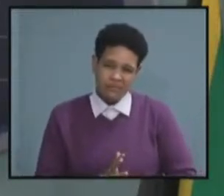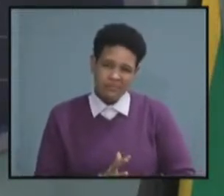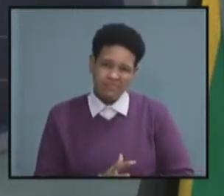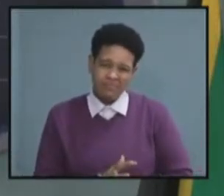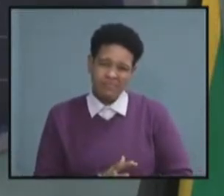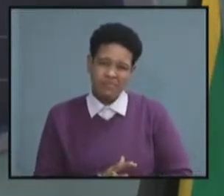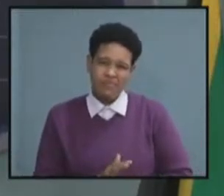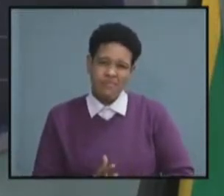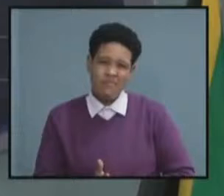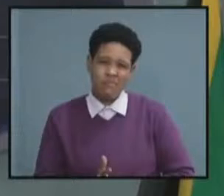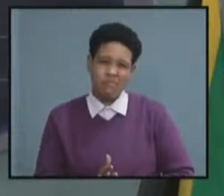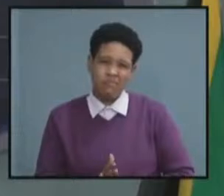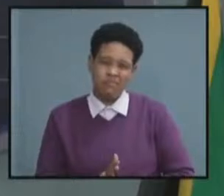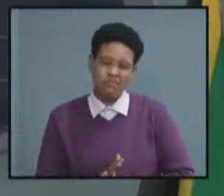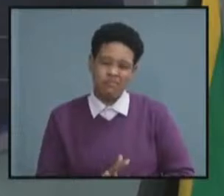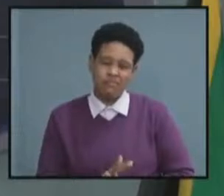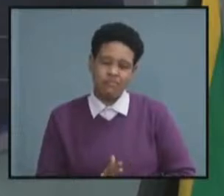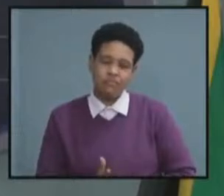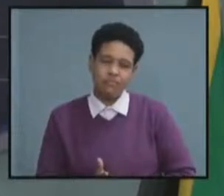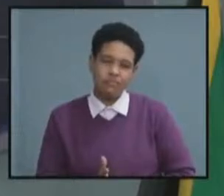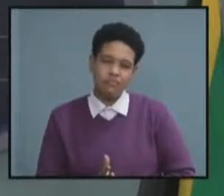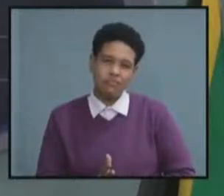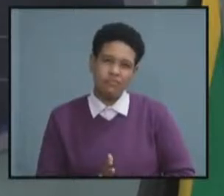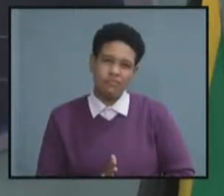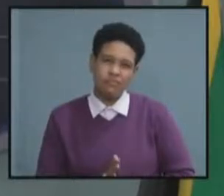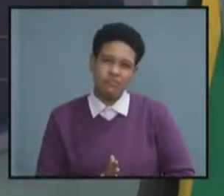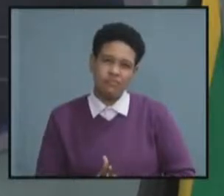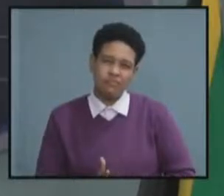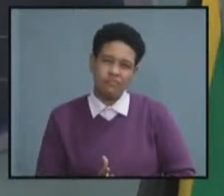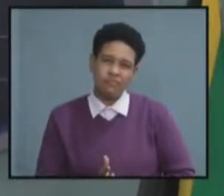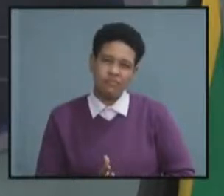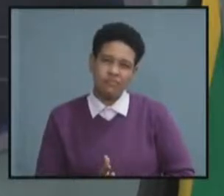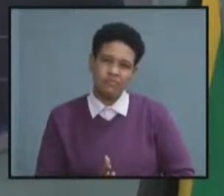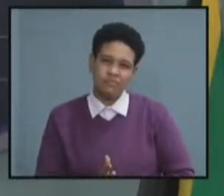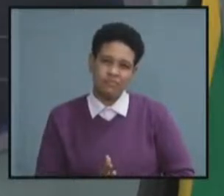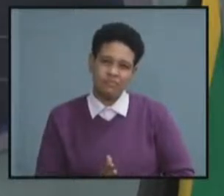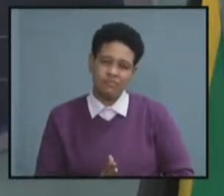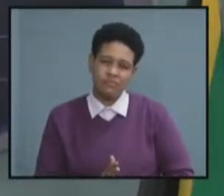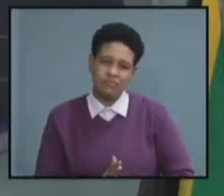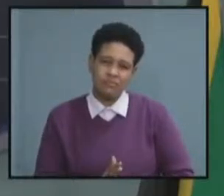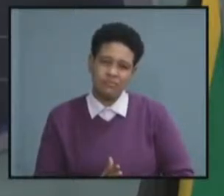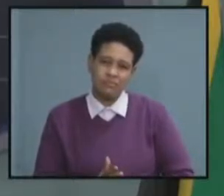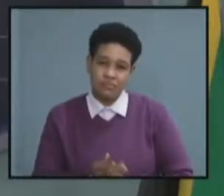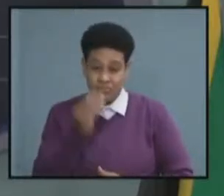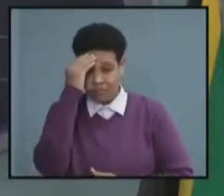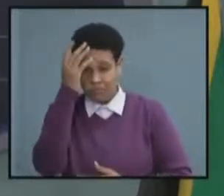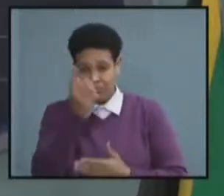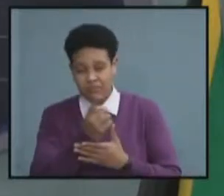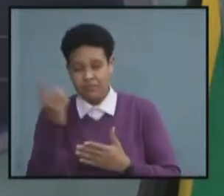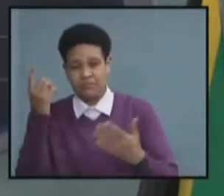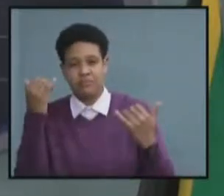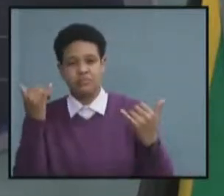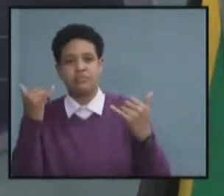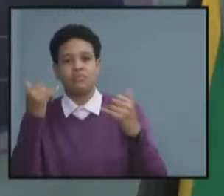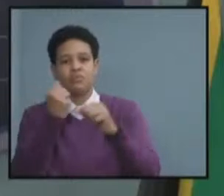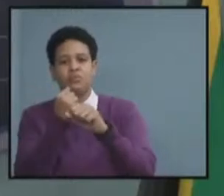As indicated last week, the current work from home orders will expire at the end of